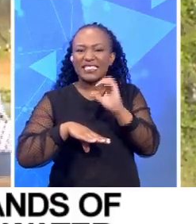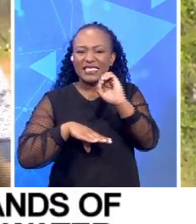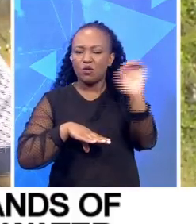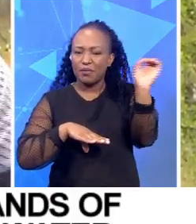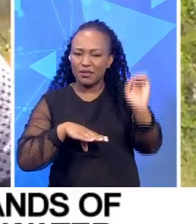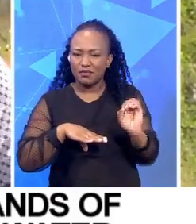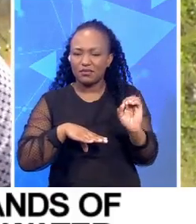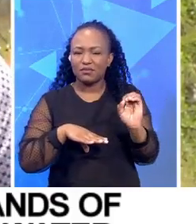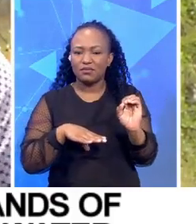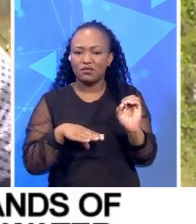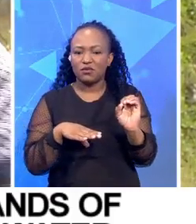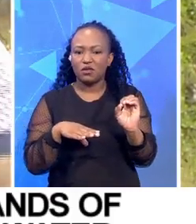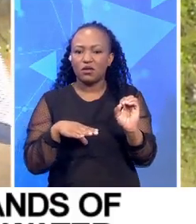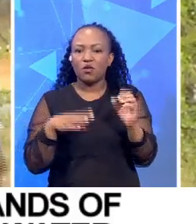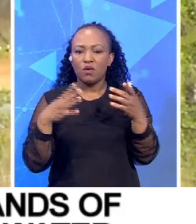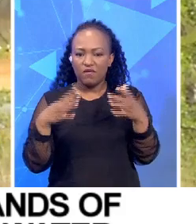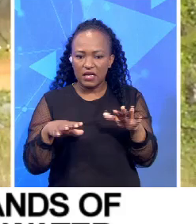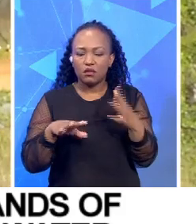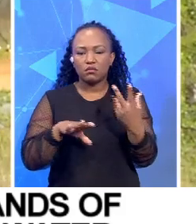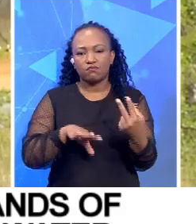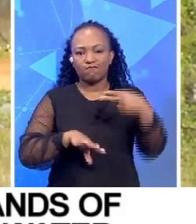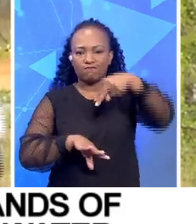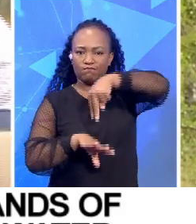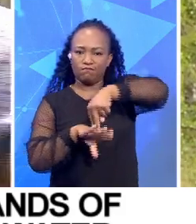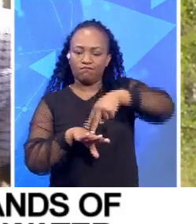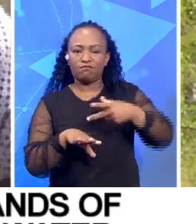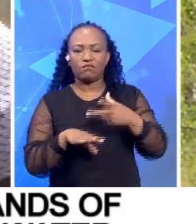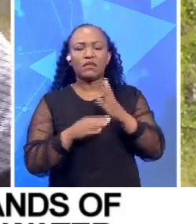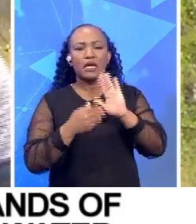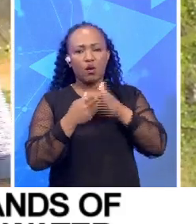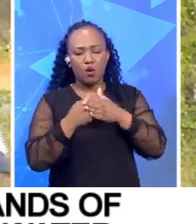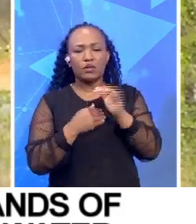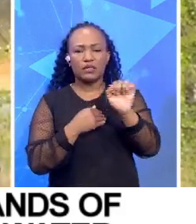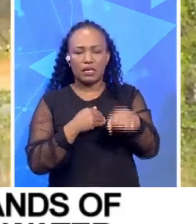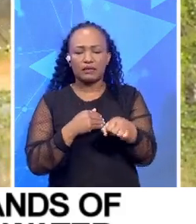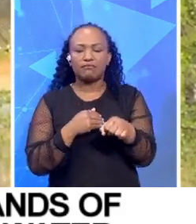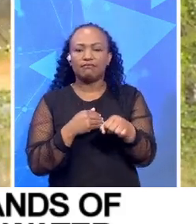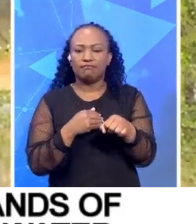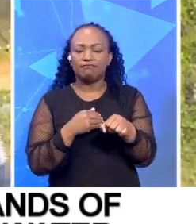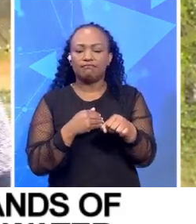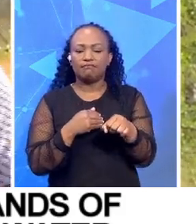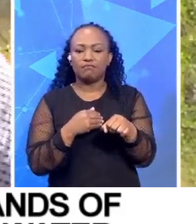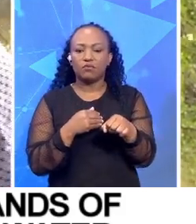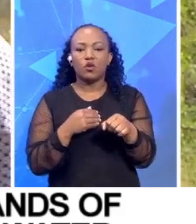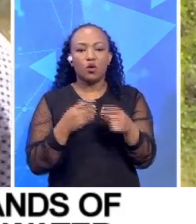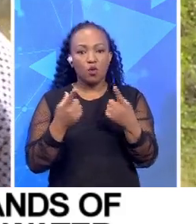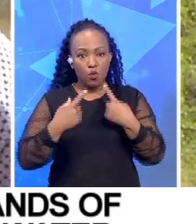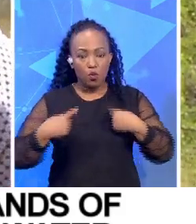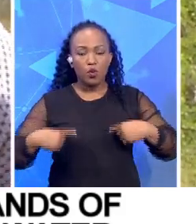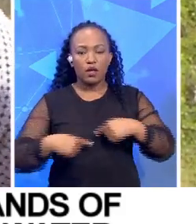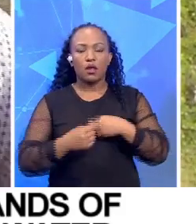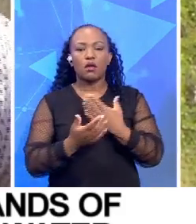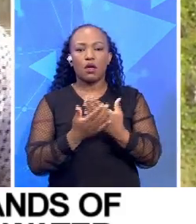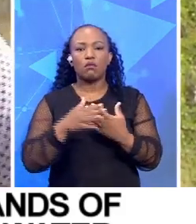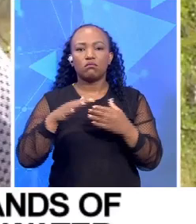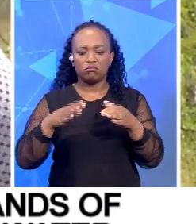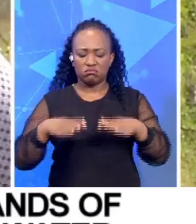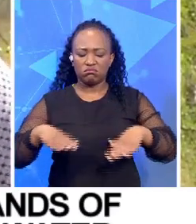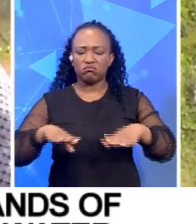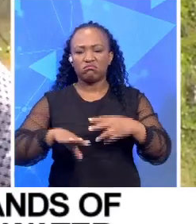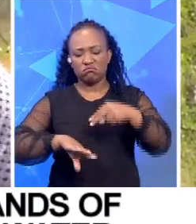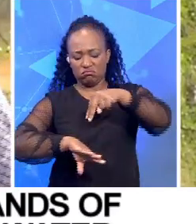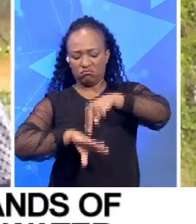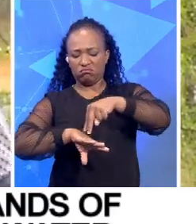That is why we are able to even though it's closed, it's concealed, we are able to stand on top of